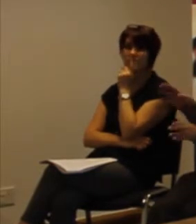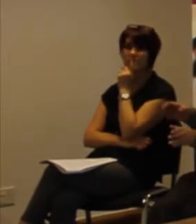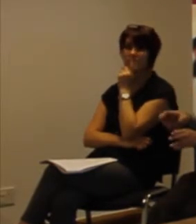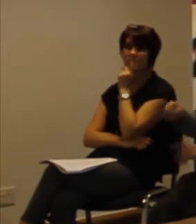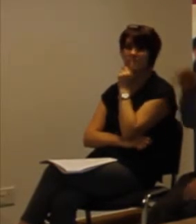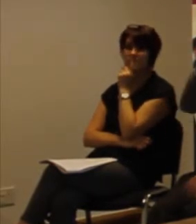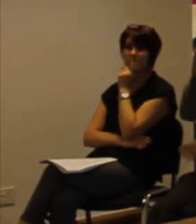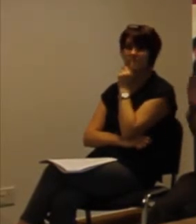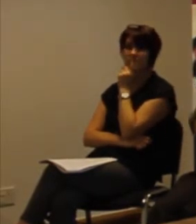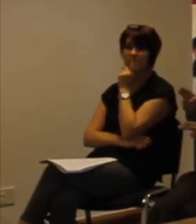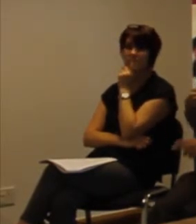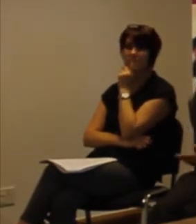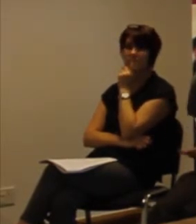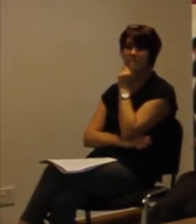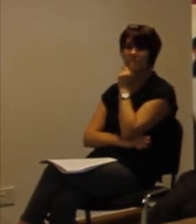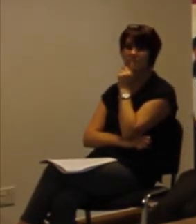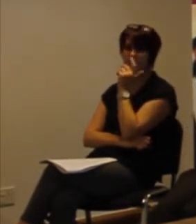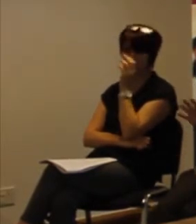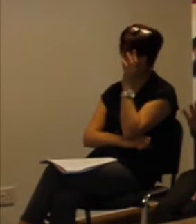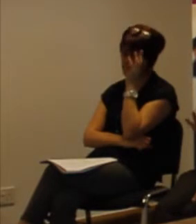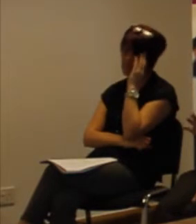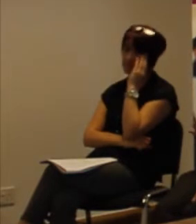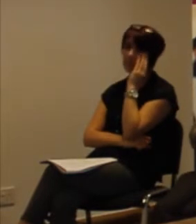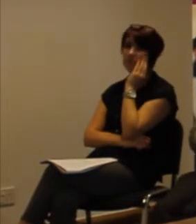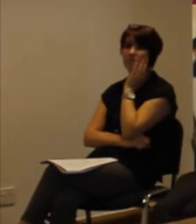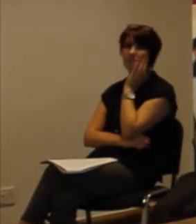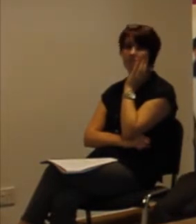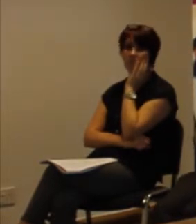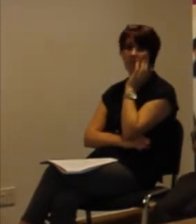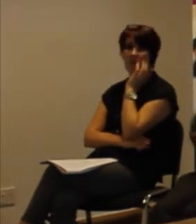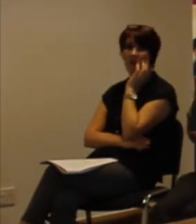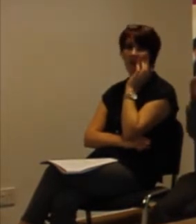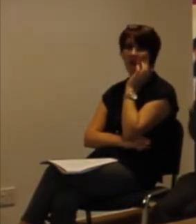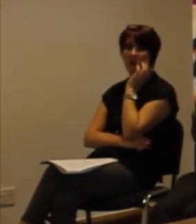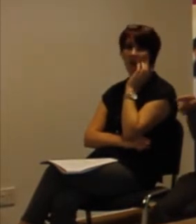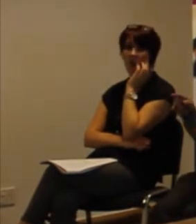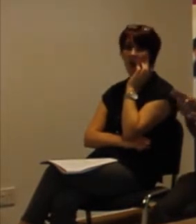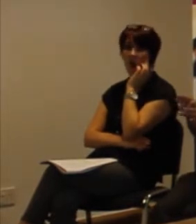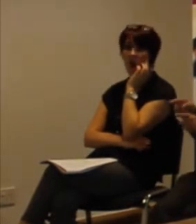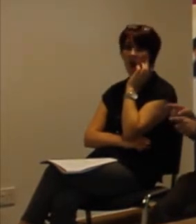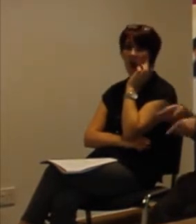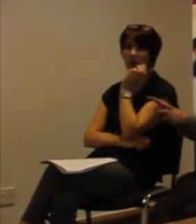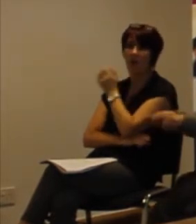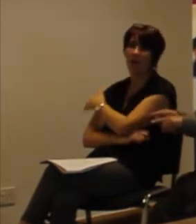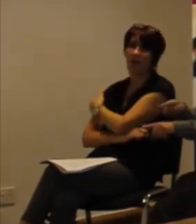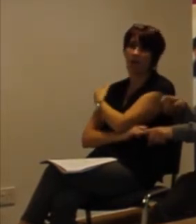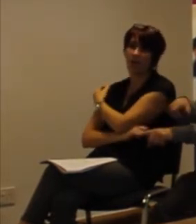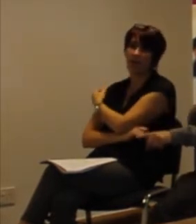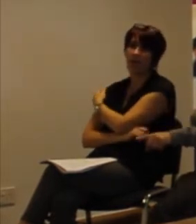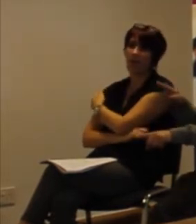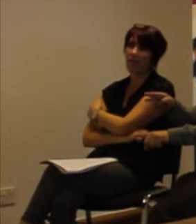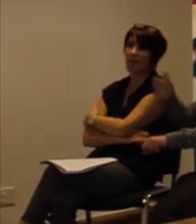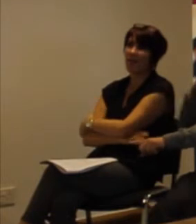interpreter. So if you can get the interpreter that they are accustomed to using, that's what we would prefer. Can I